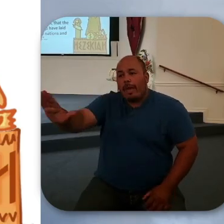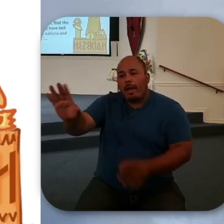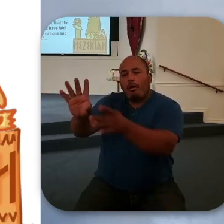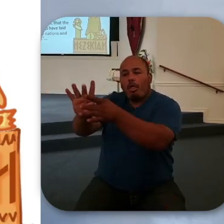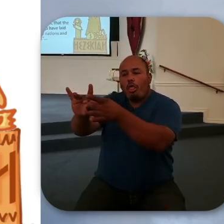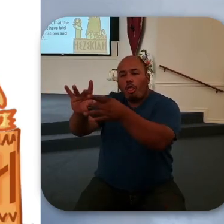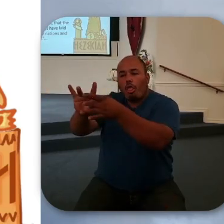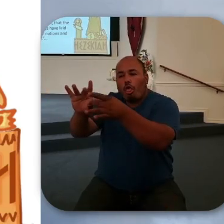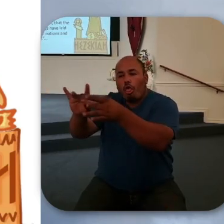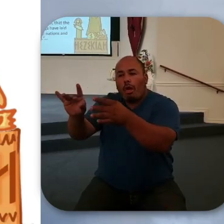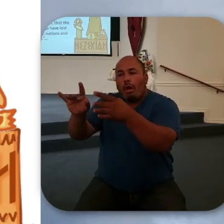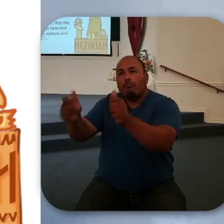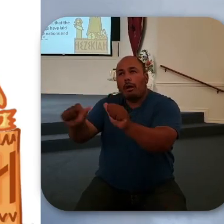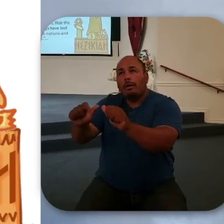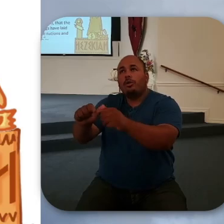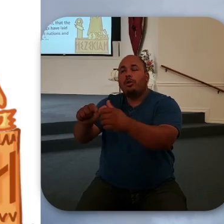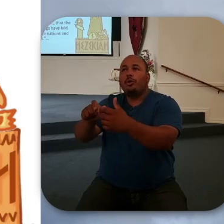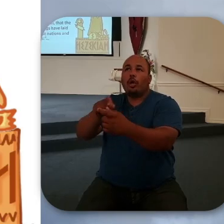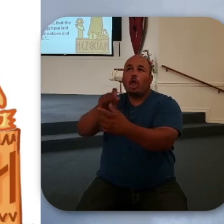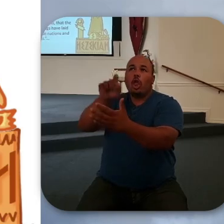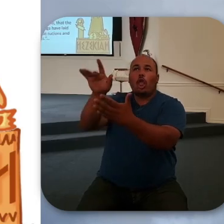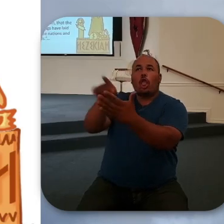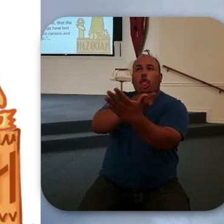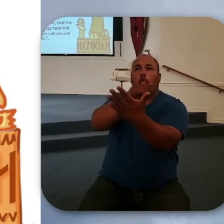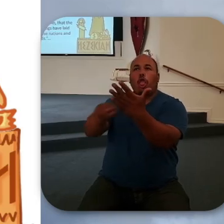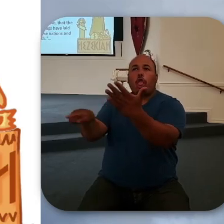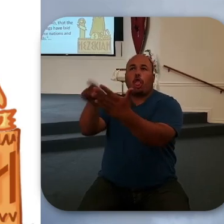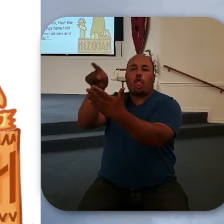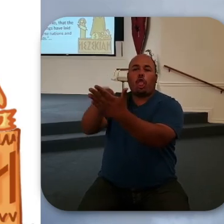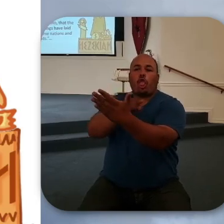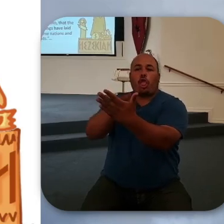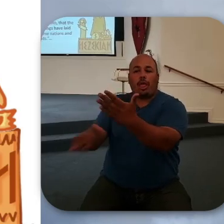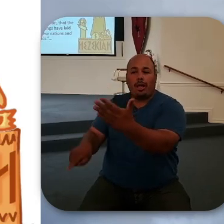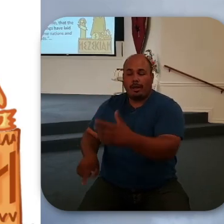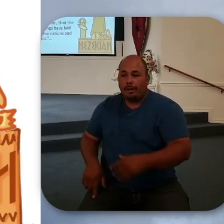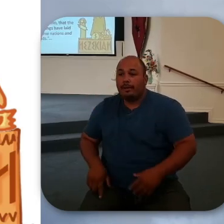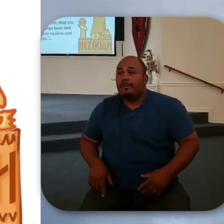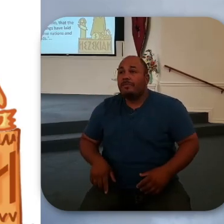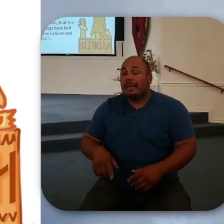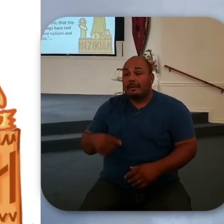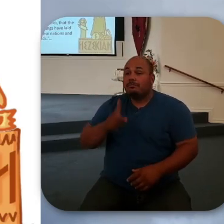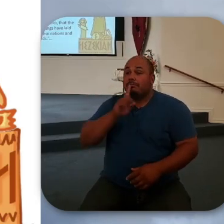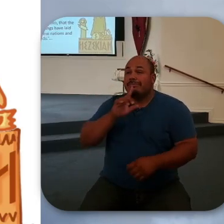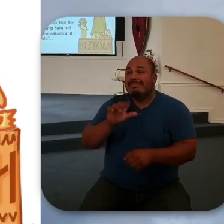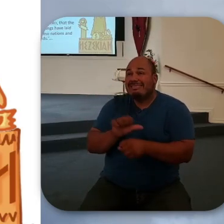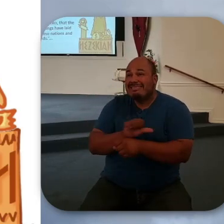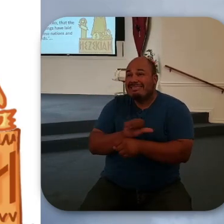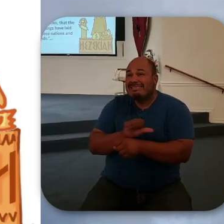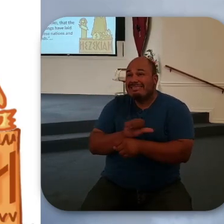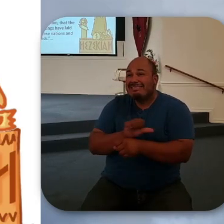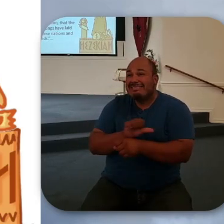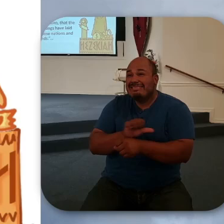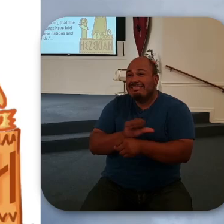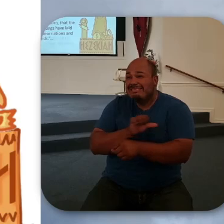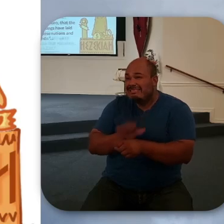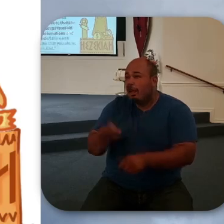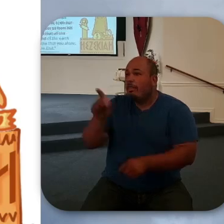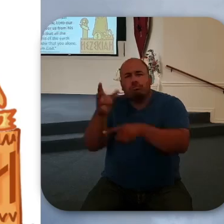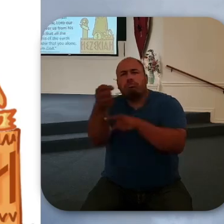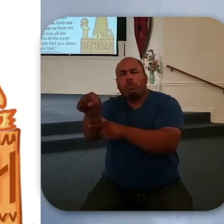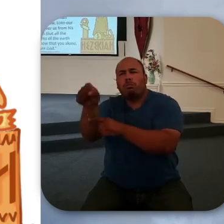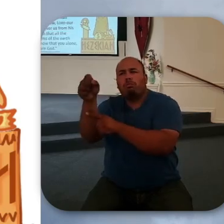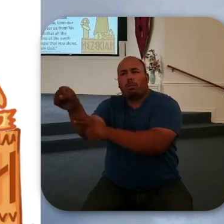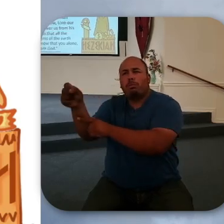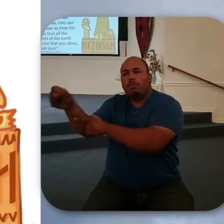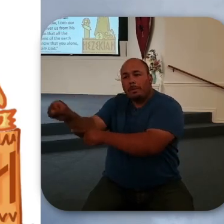the living God. It is true, Lord, that the Assyrian kings have laid waste these nations and their lands. They have thrown